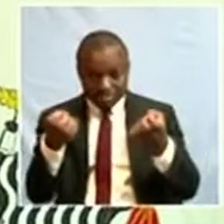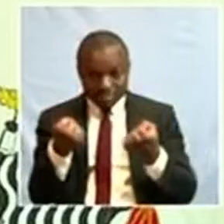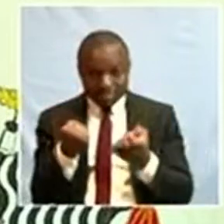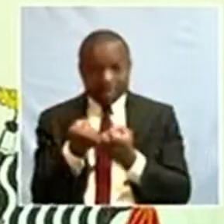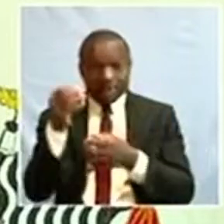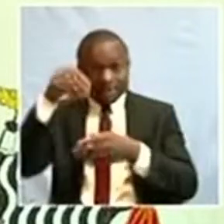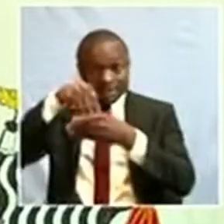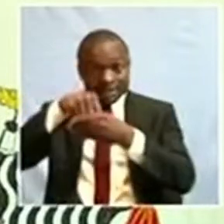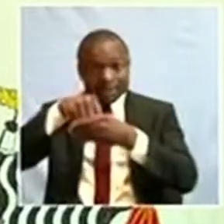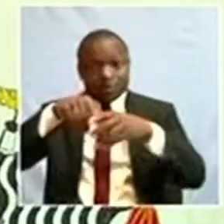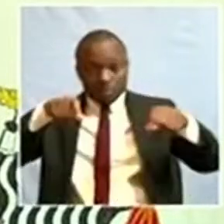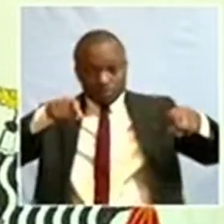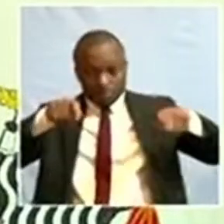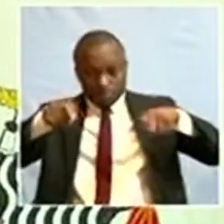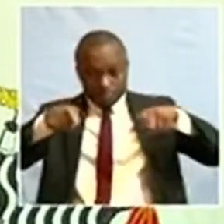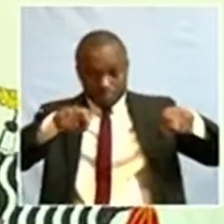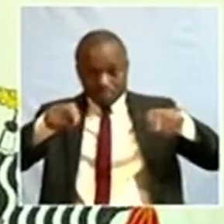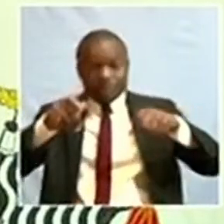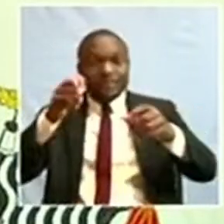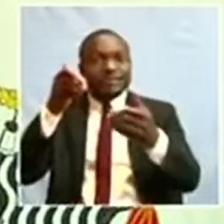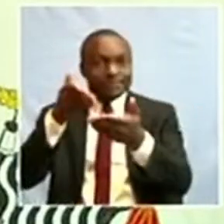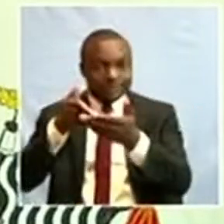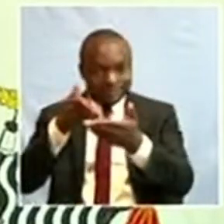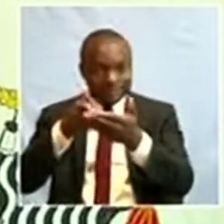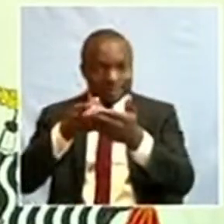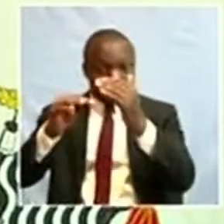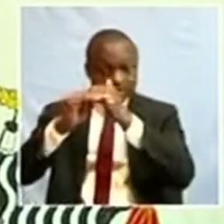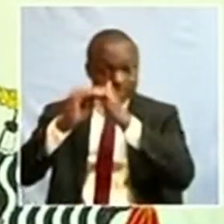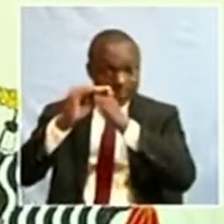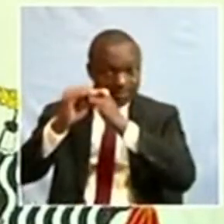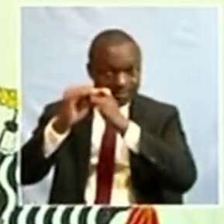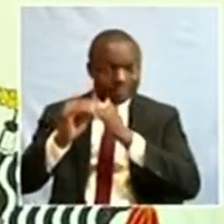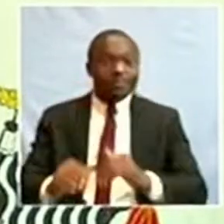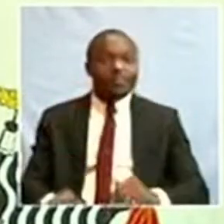internal controls. This is the stage